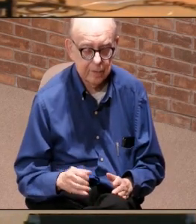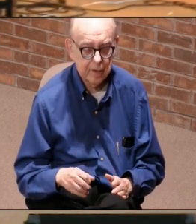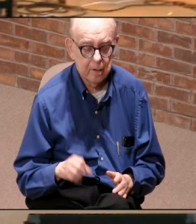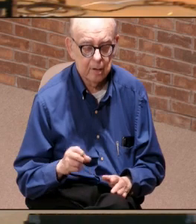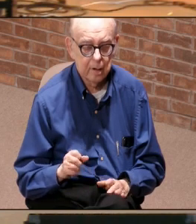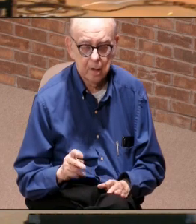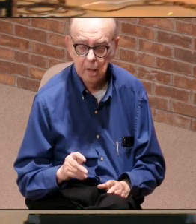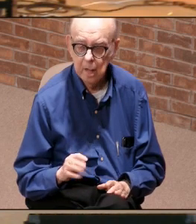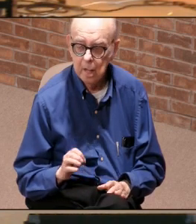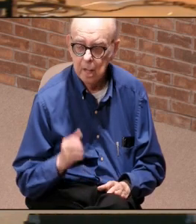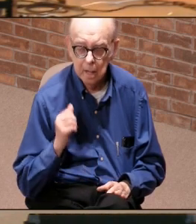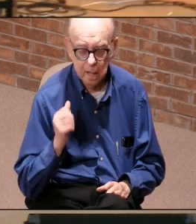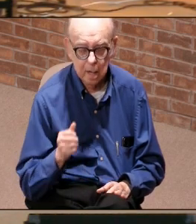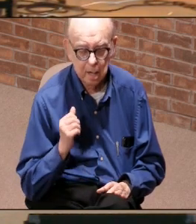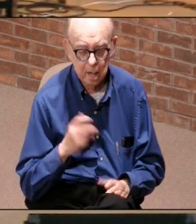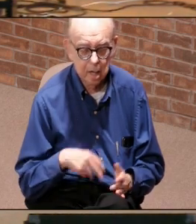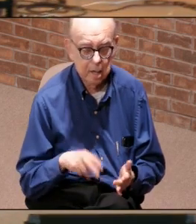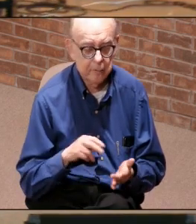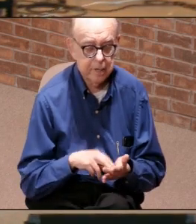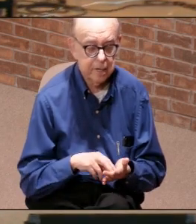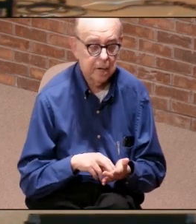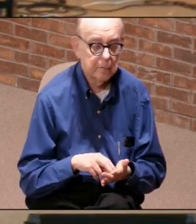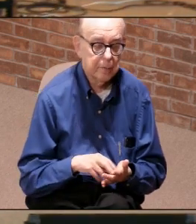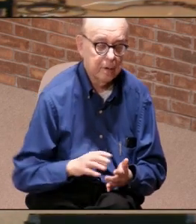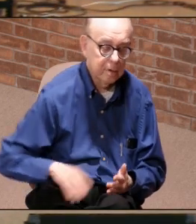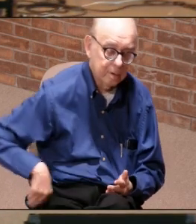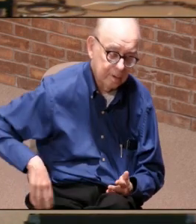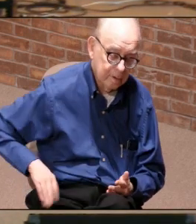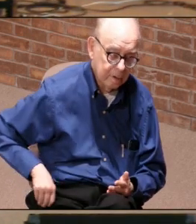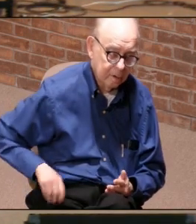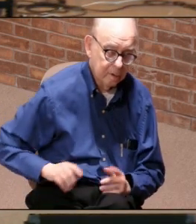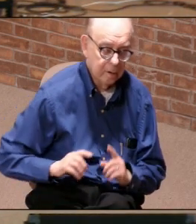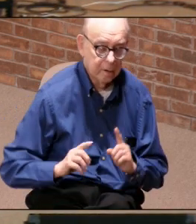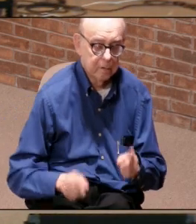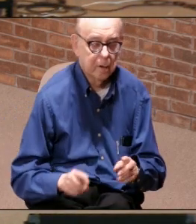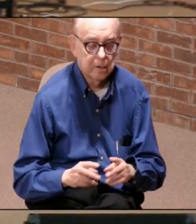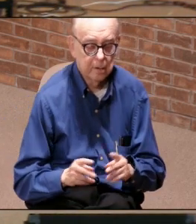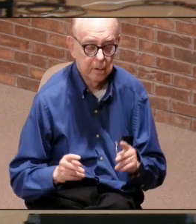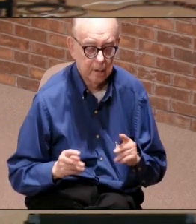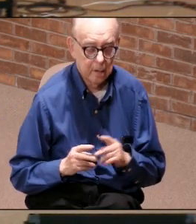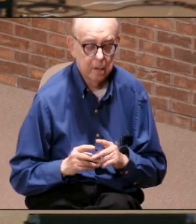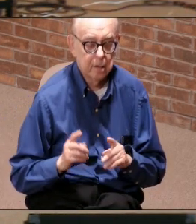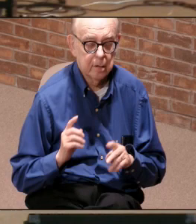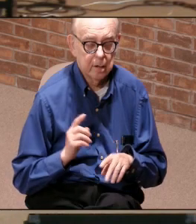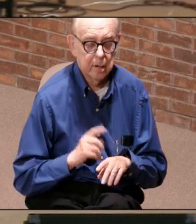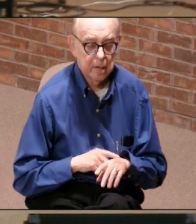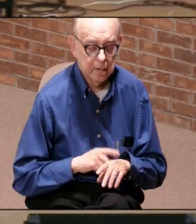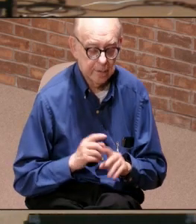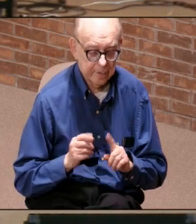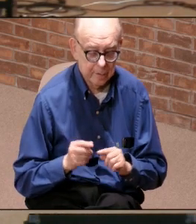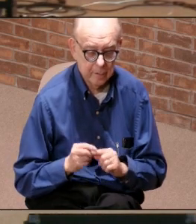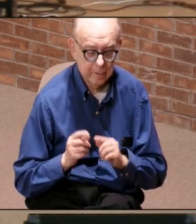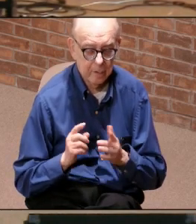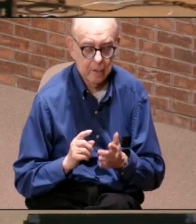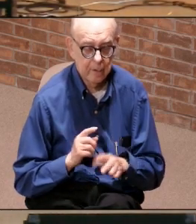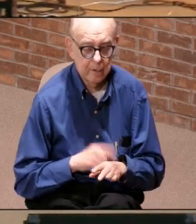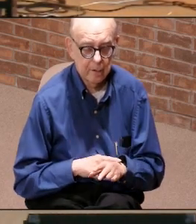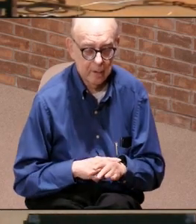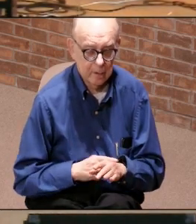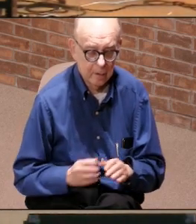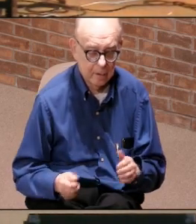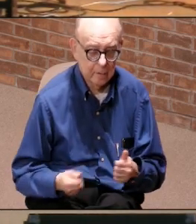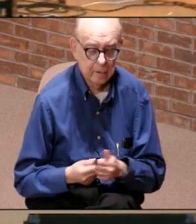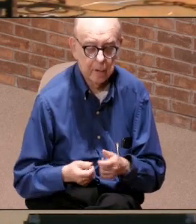because every day they get up late and they got to be at a certain place at a certain time. And when an